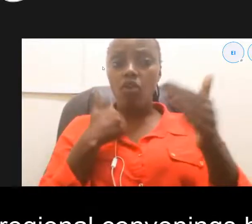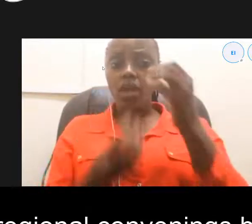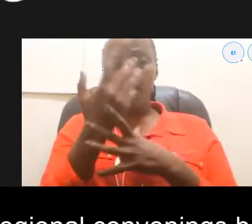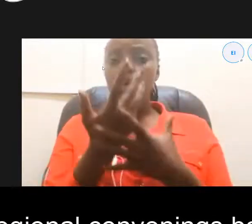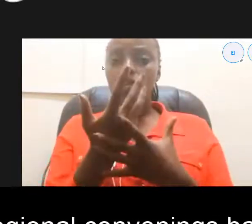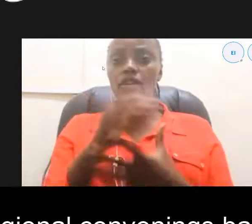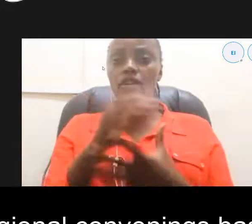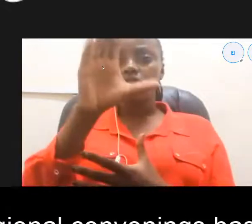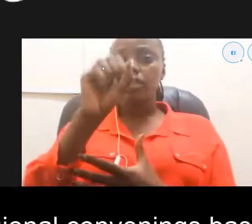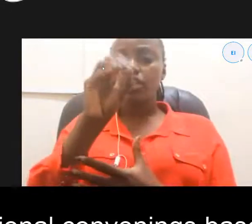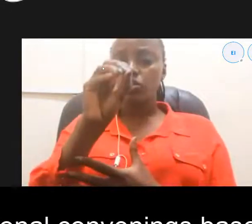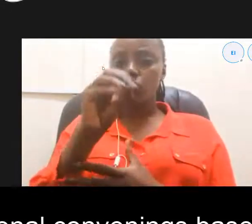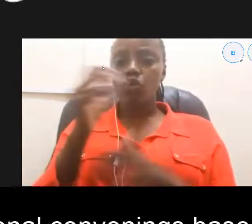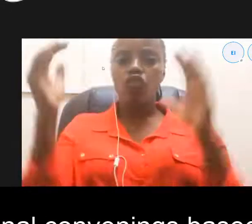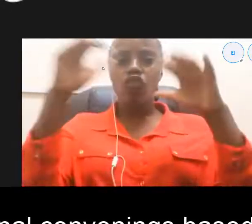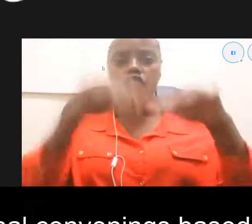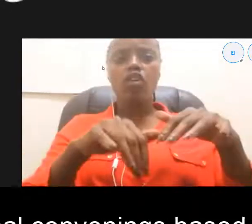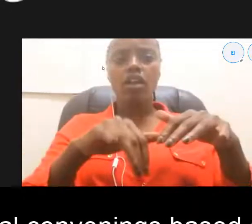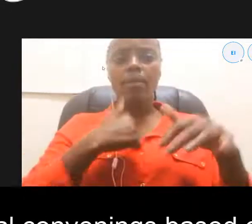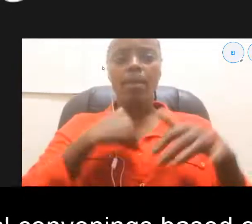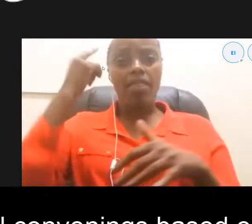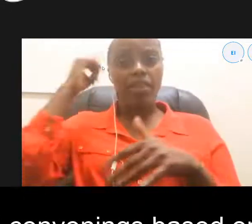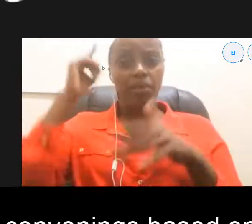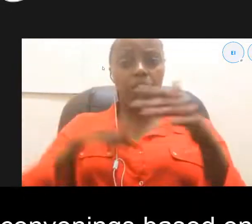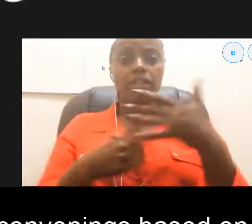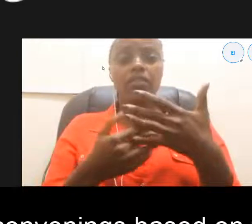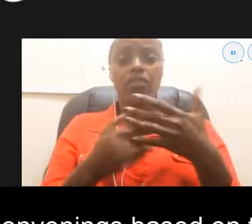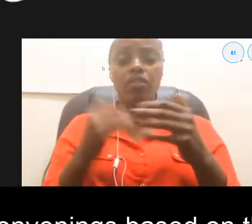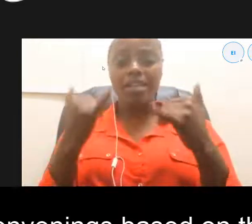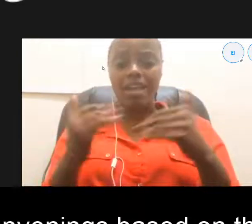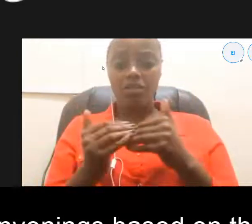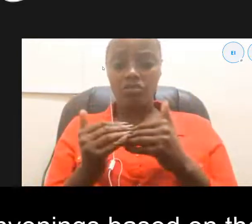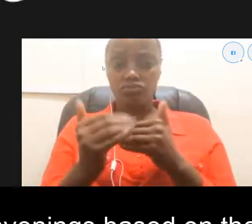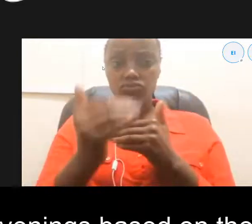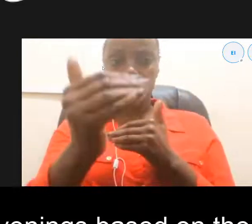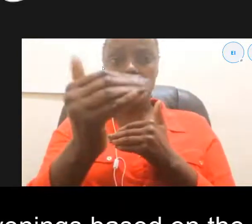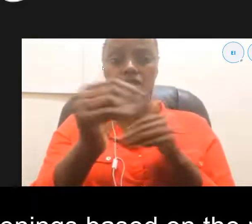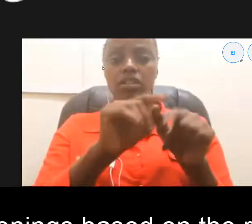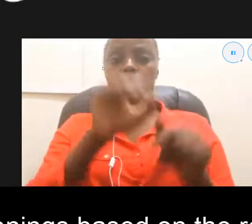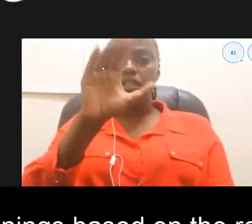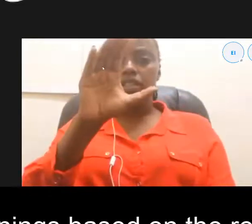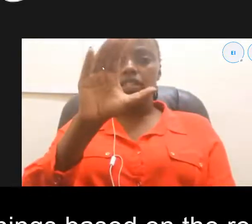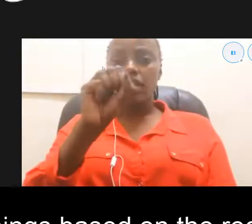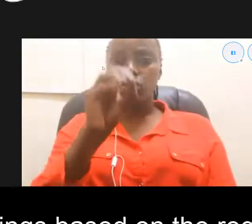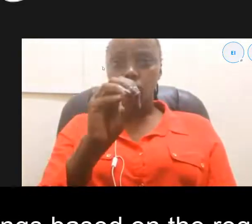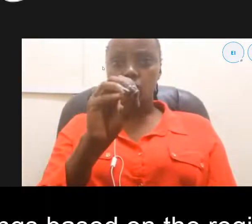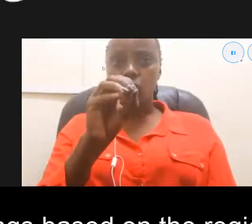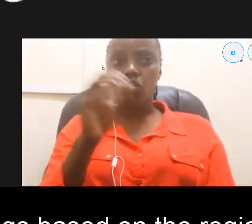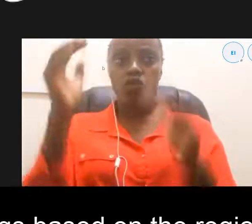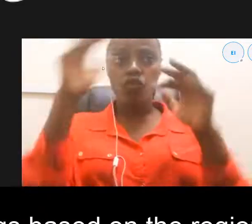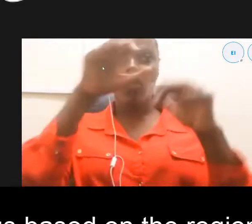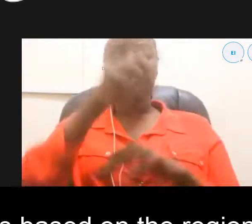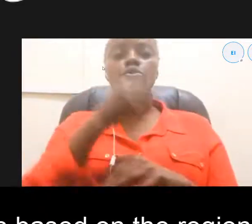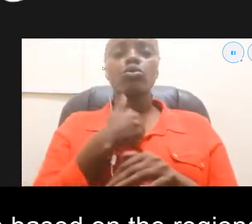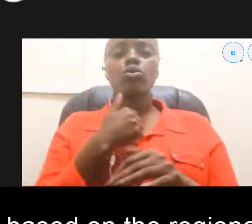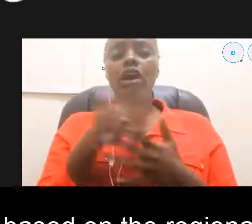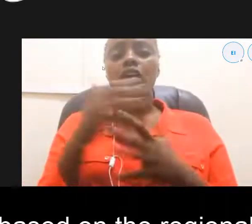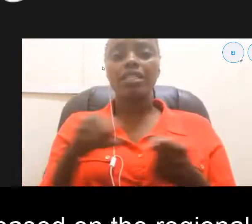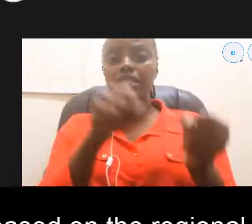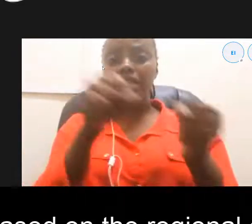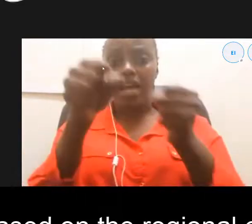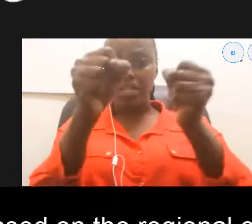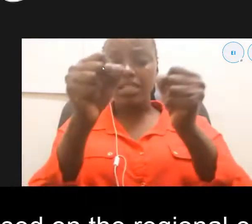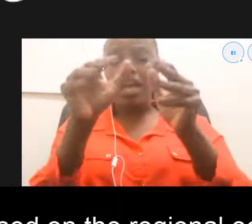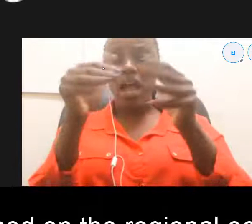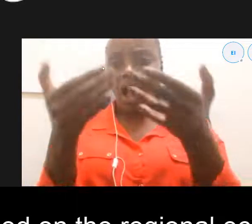Forum. I think moving forward, as a CSO Forum, we need to come up with a strategy how to